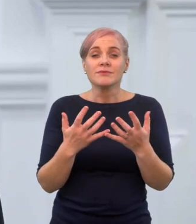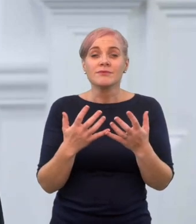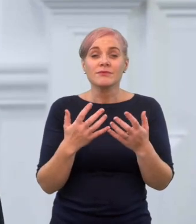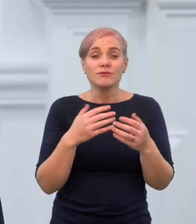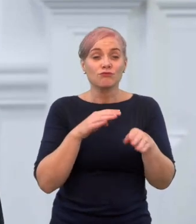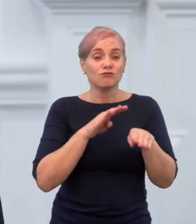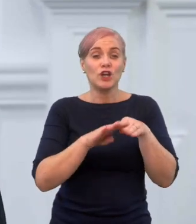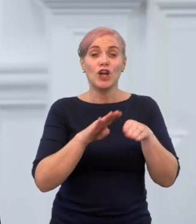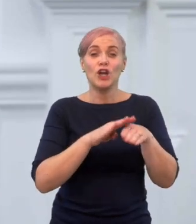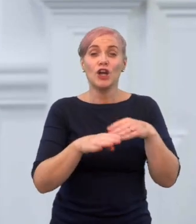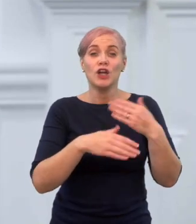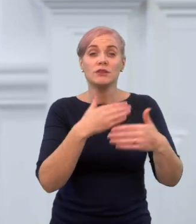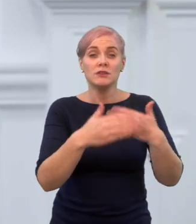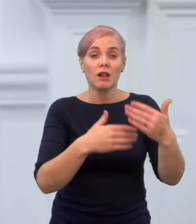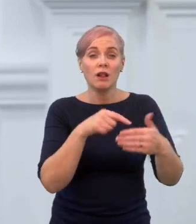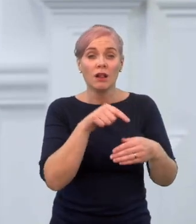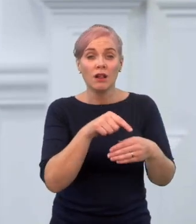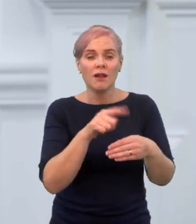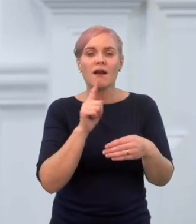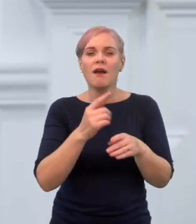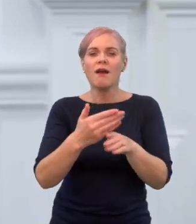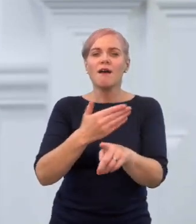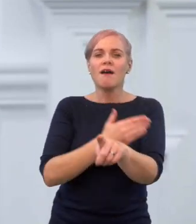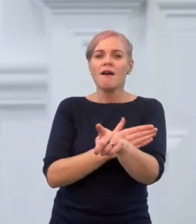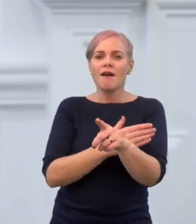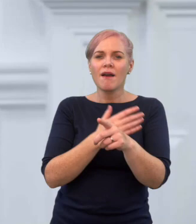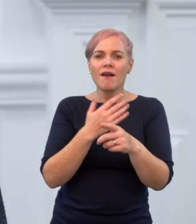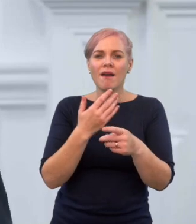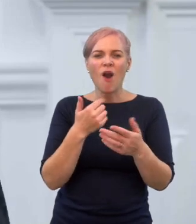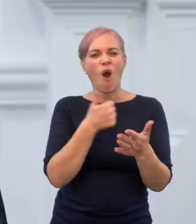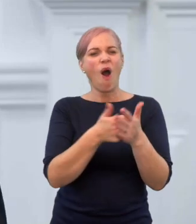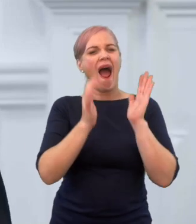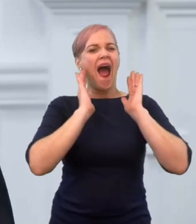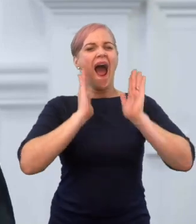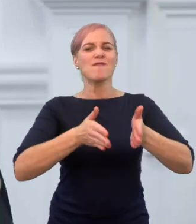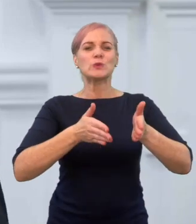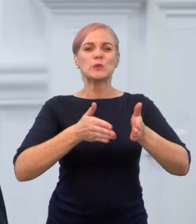you know. So yeah, so the things that I did during the rehearsal,